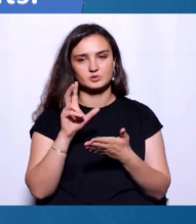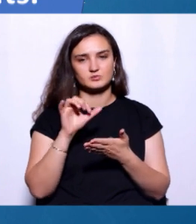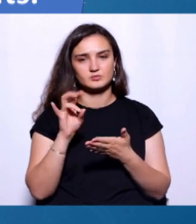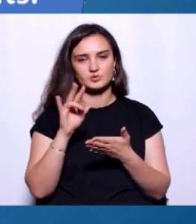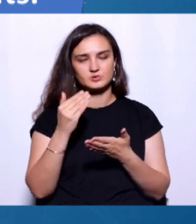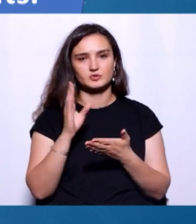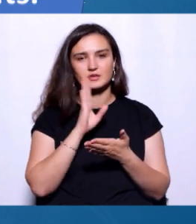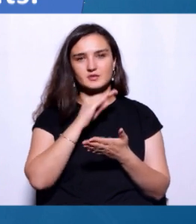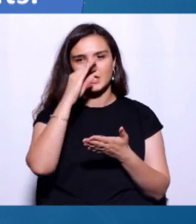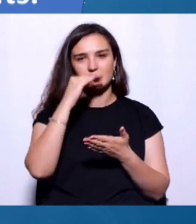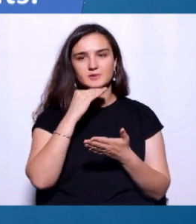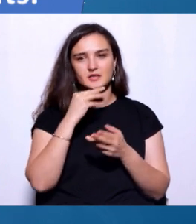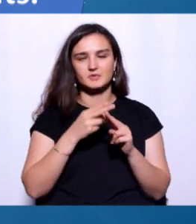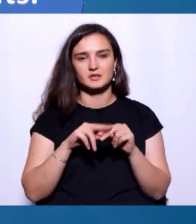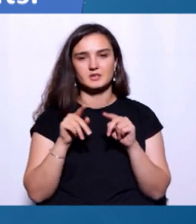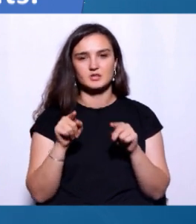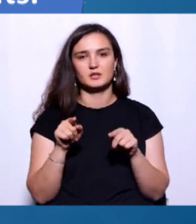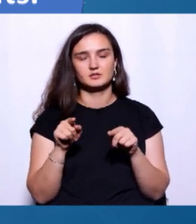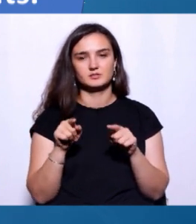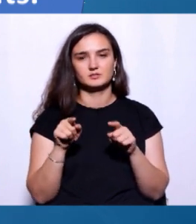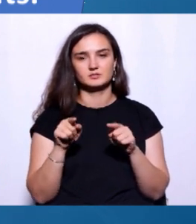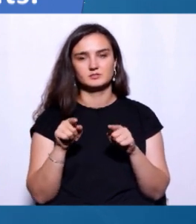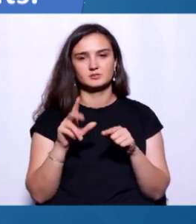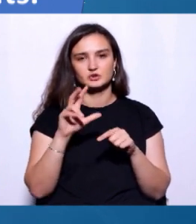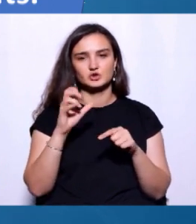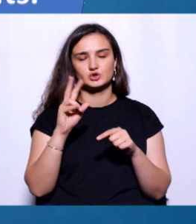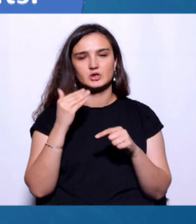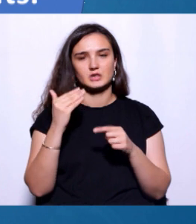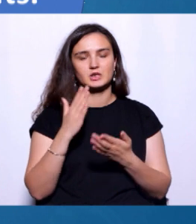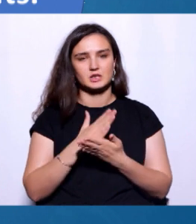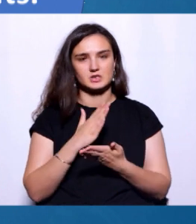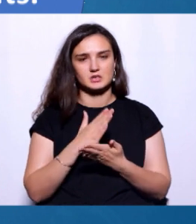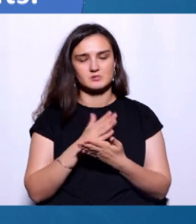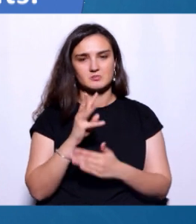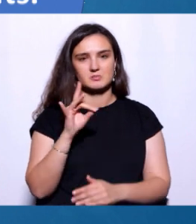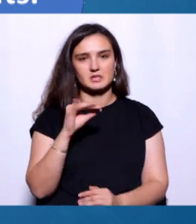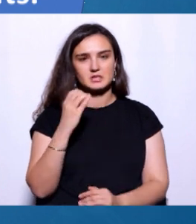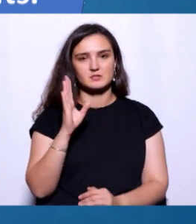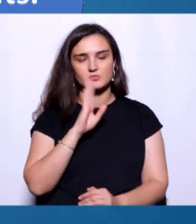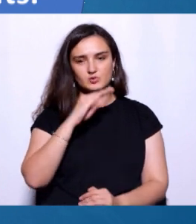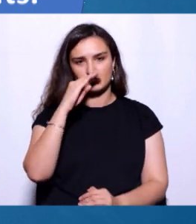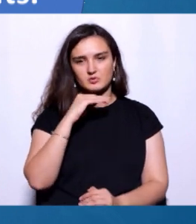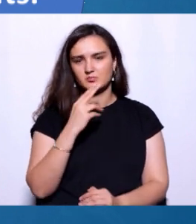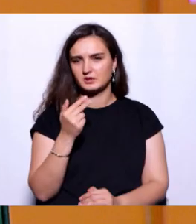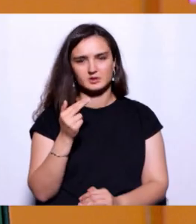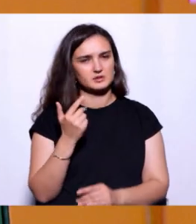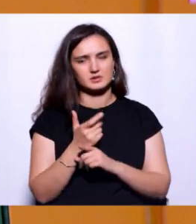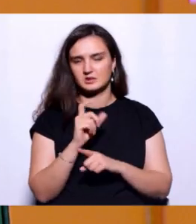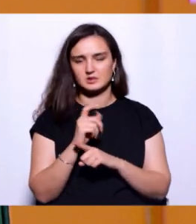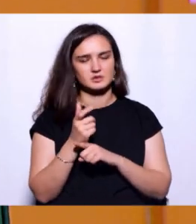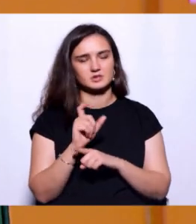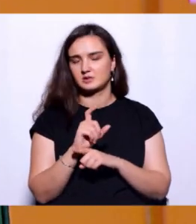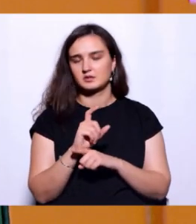John's parents. So Rick and Jackie are Mrs. Mary's parents. You were